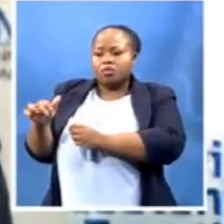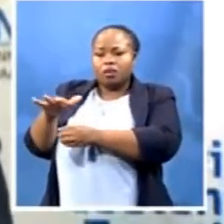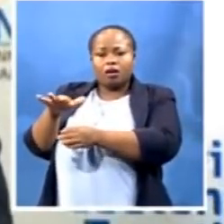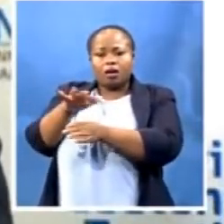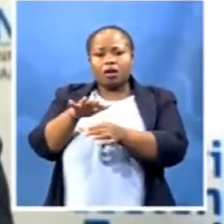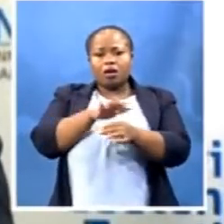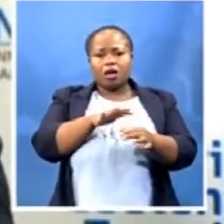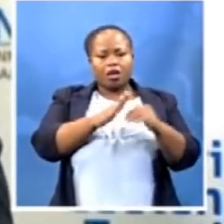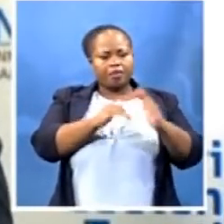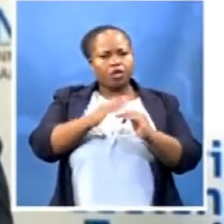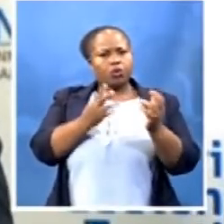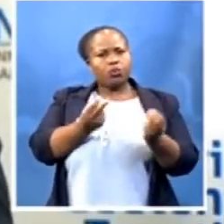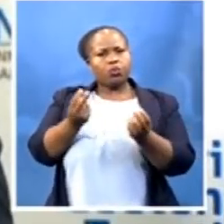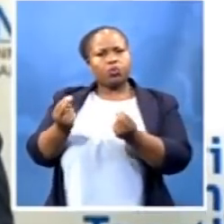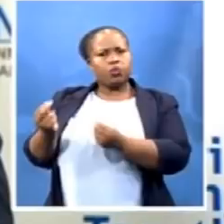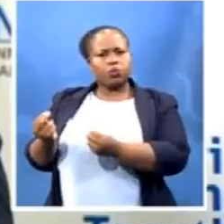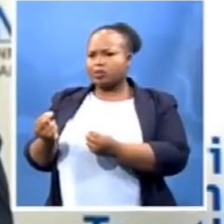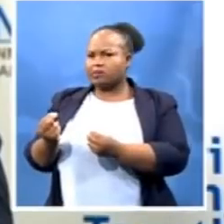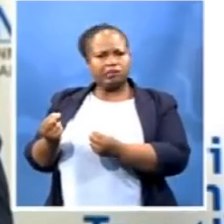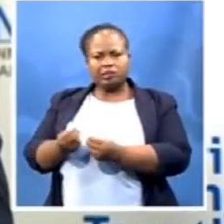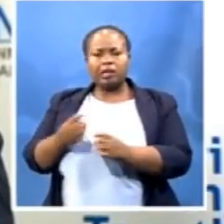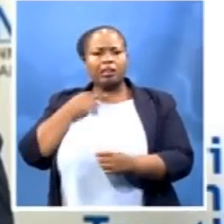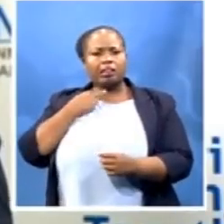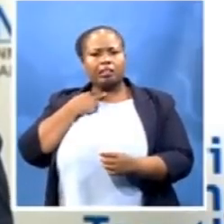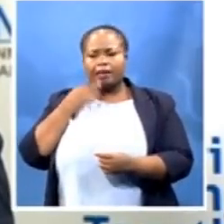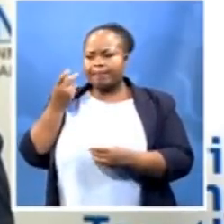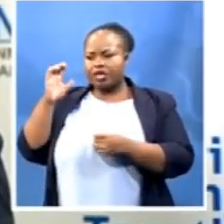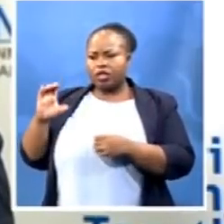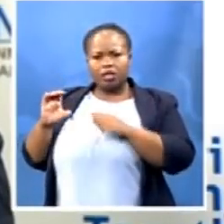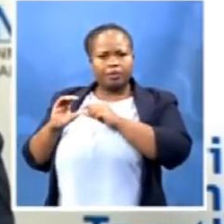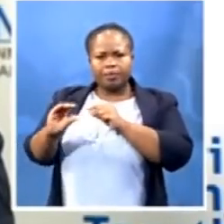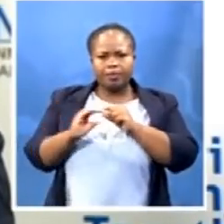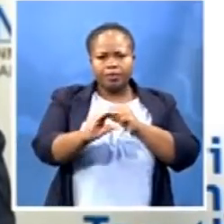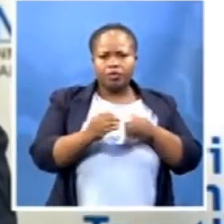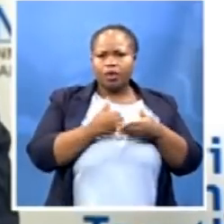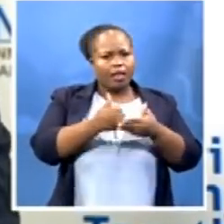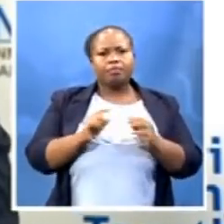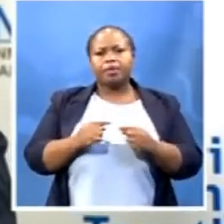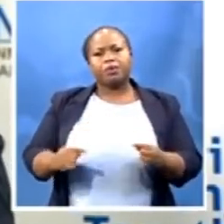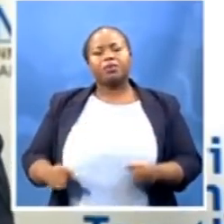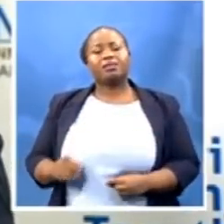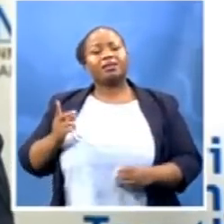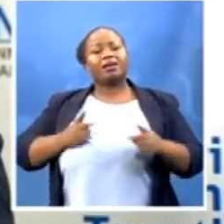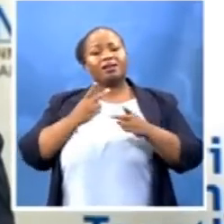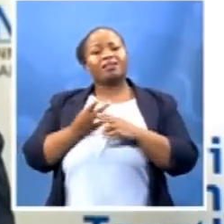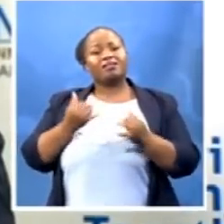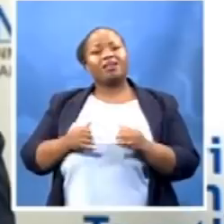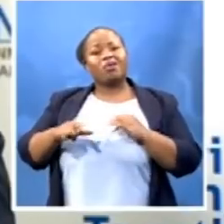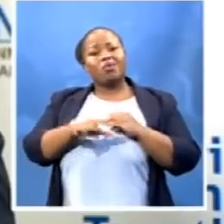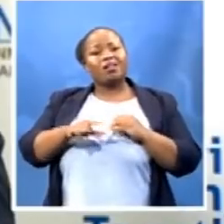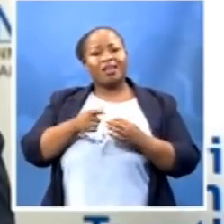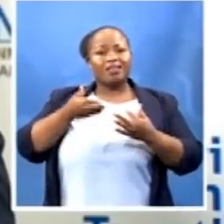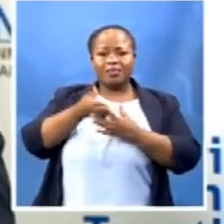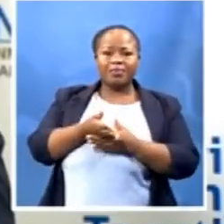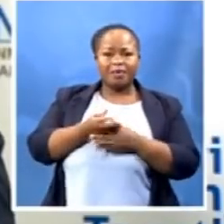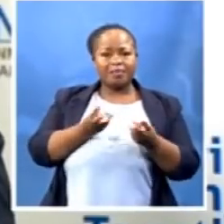its municipalities are of the view that prevention of land invasion is the best mechanism available